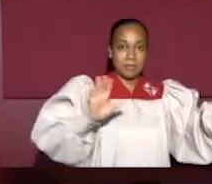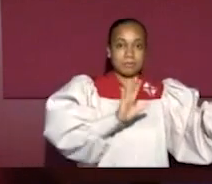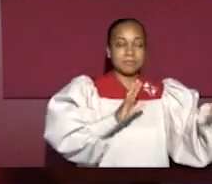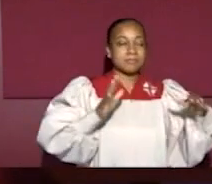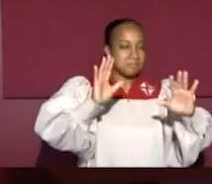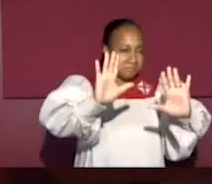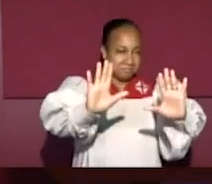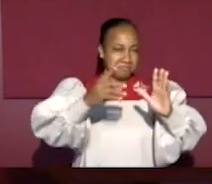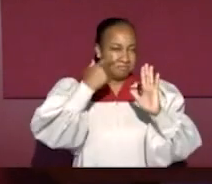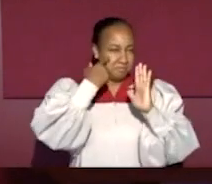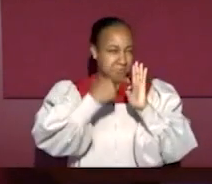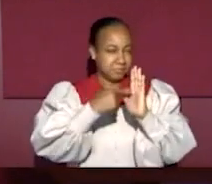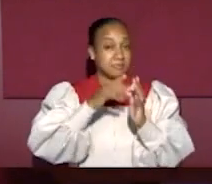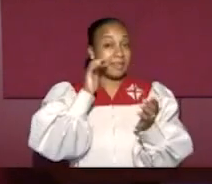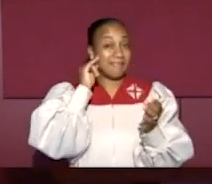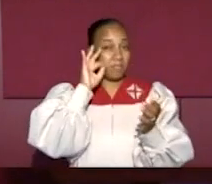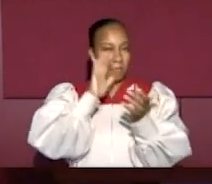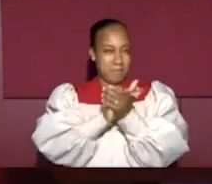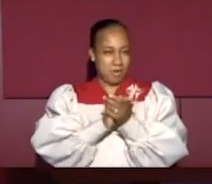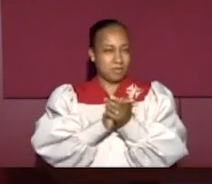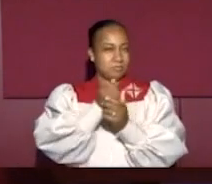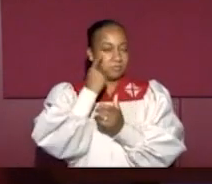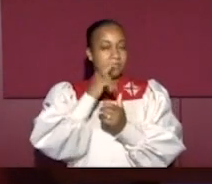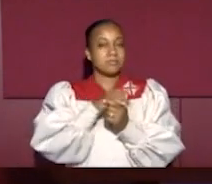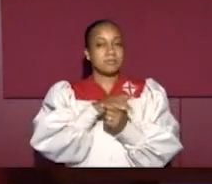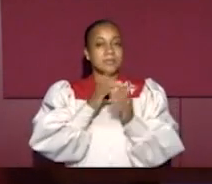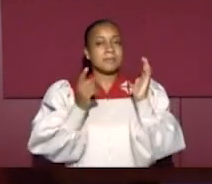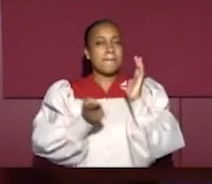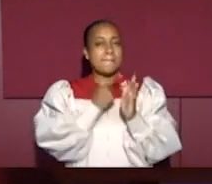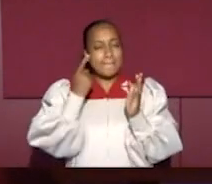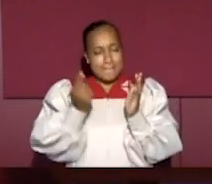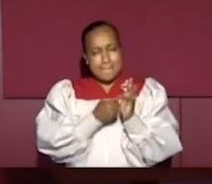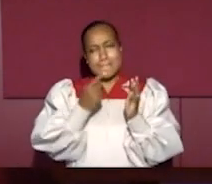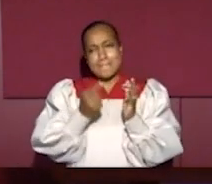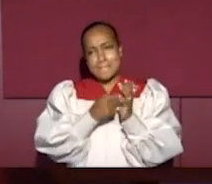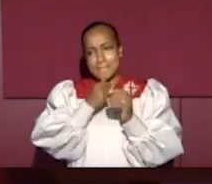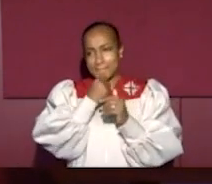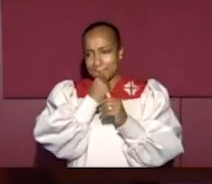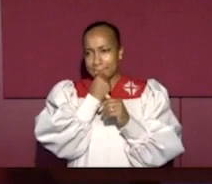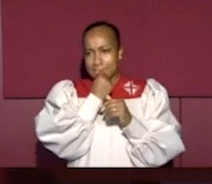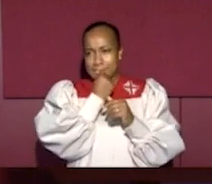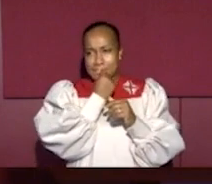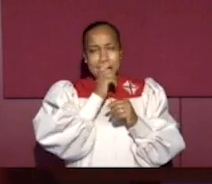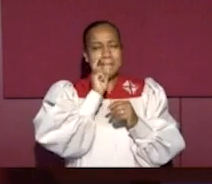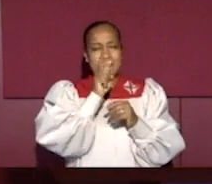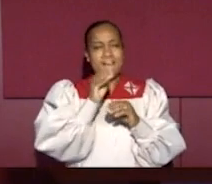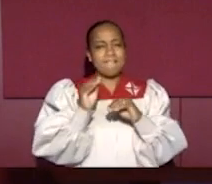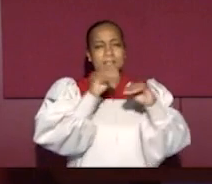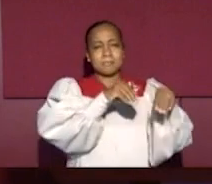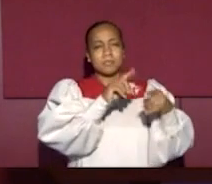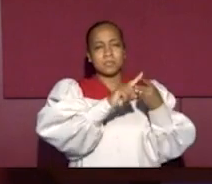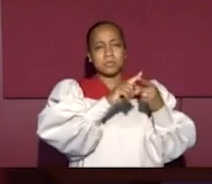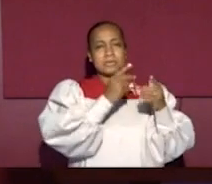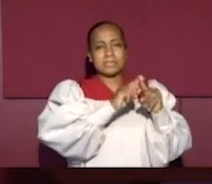If you are married, you can understand this in a natural sense. You know, sometimes you just got to go to a different room.